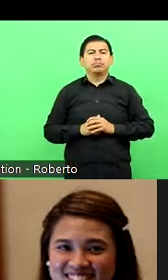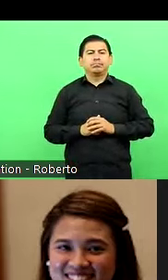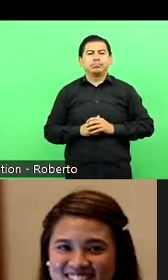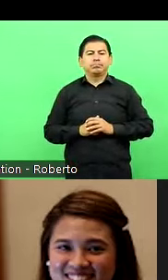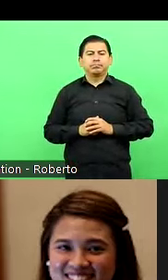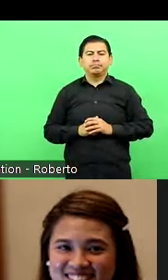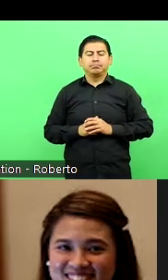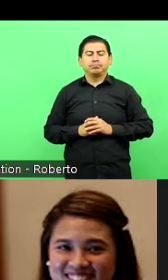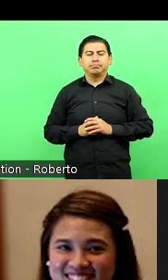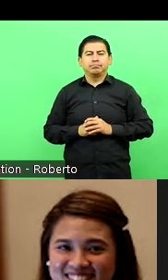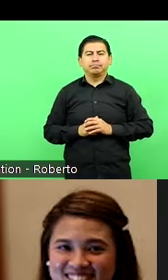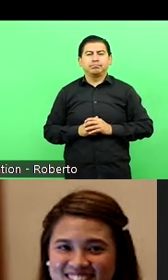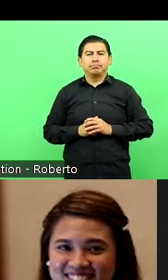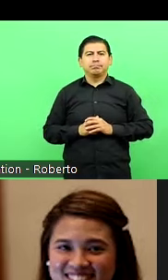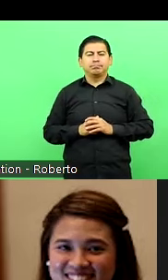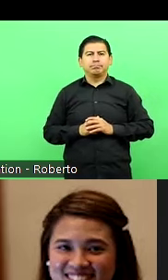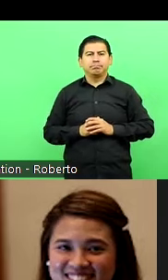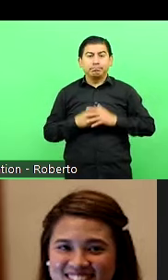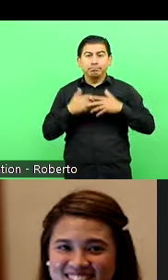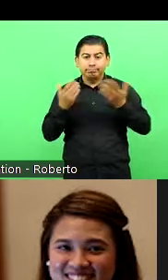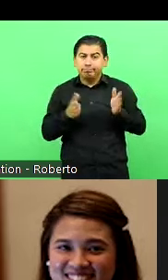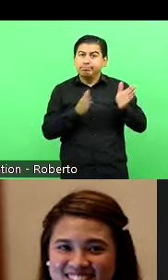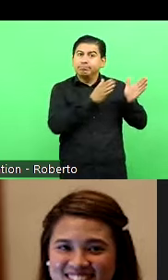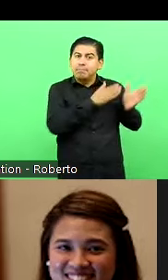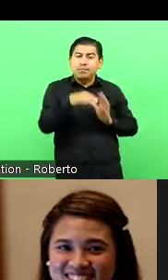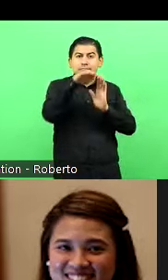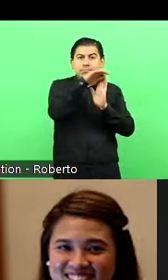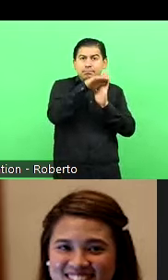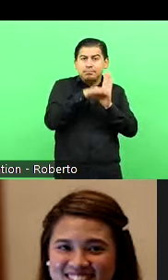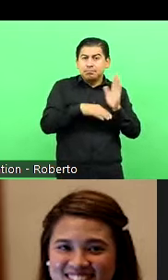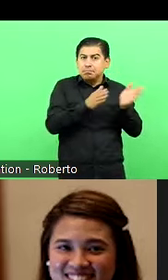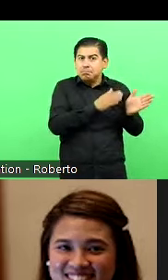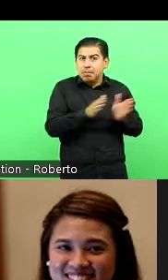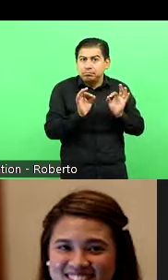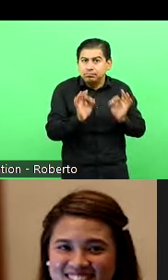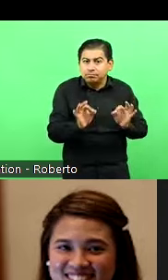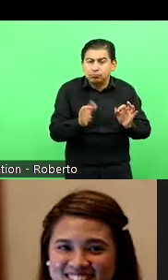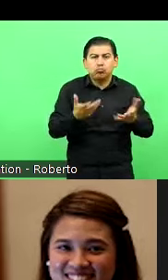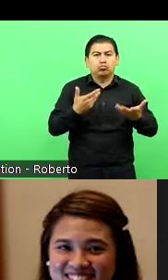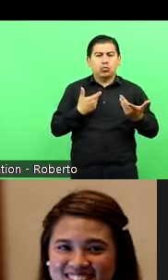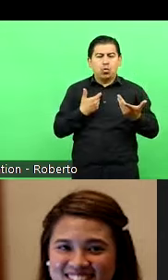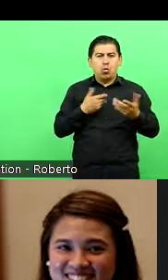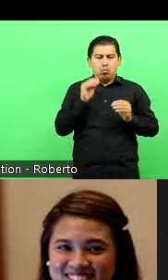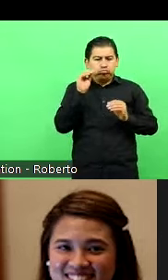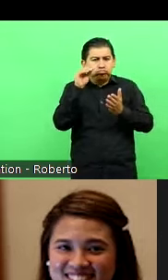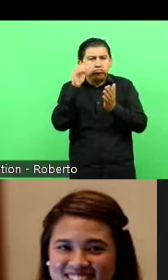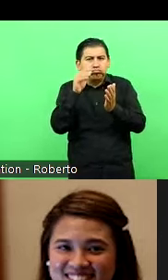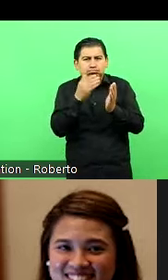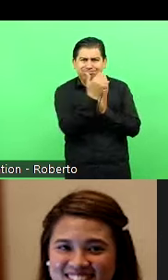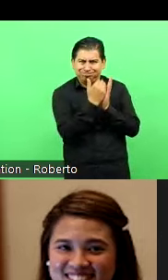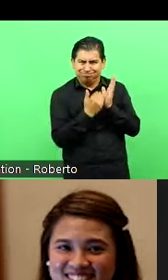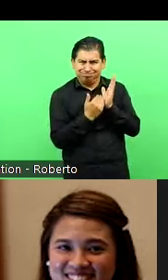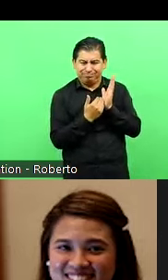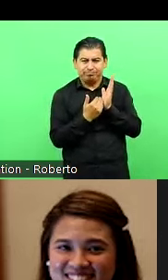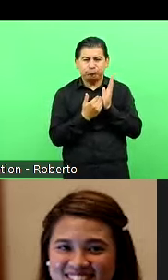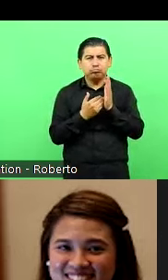training modules that it is accessible to not just those to the general part of the population, but it has